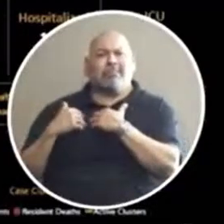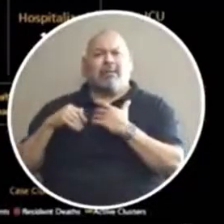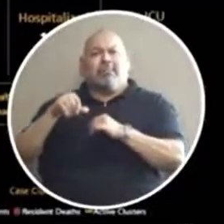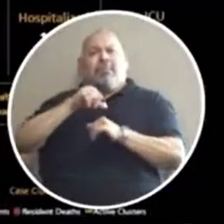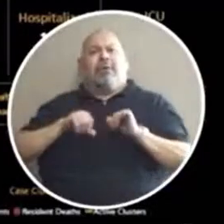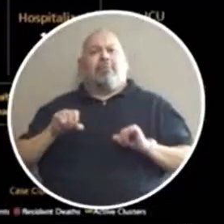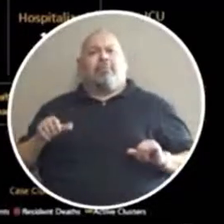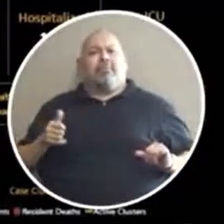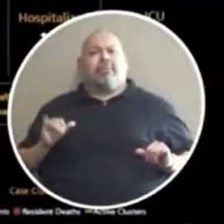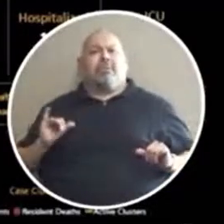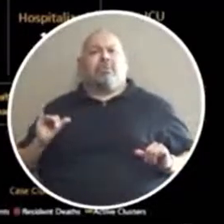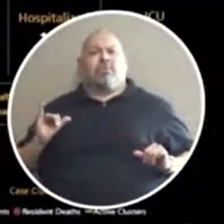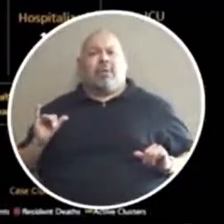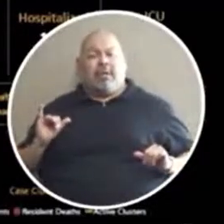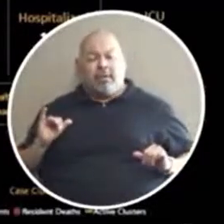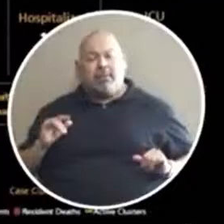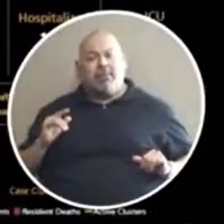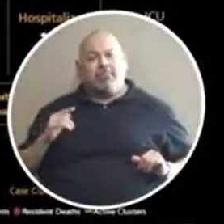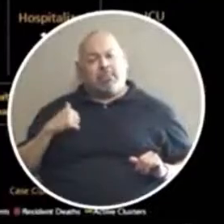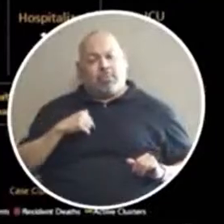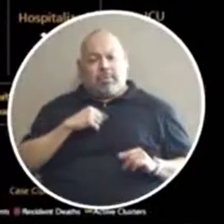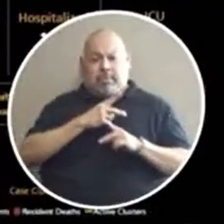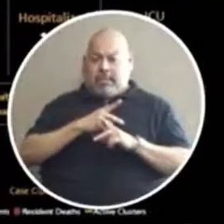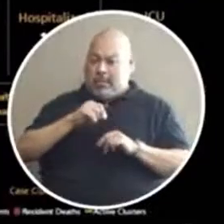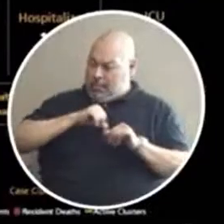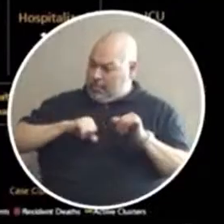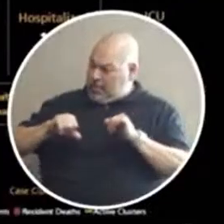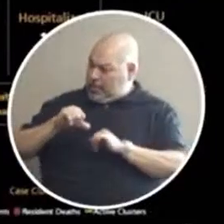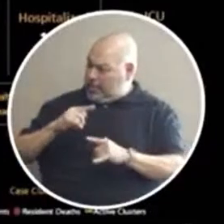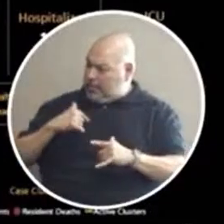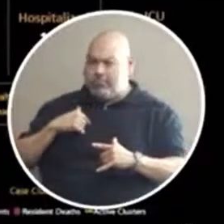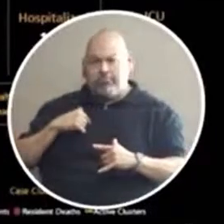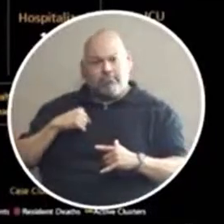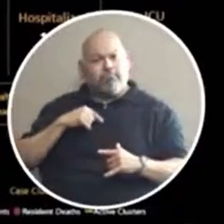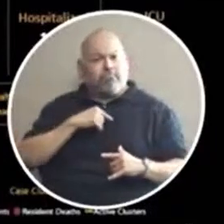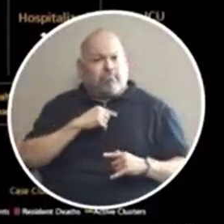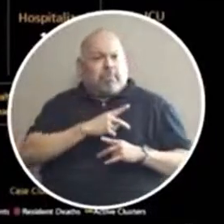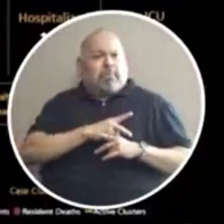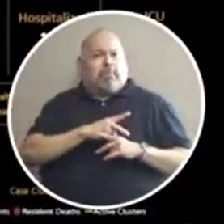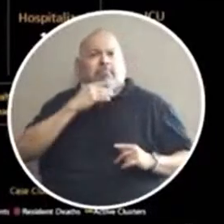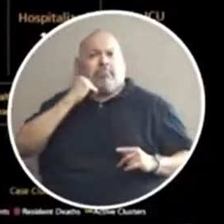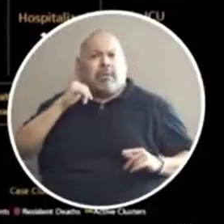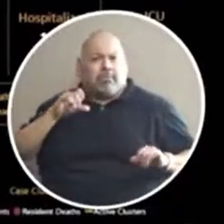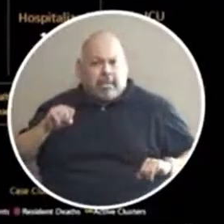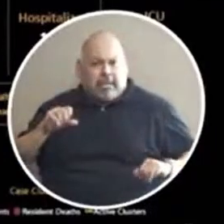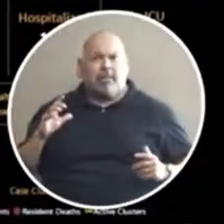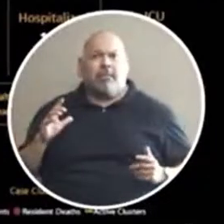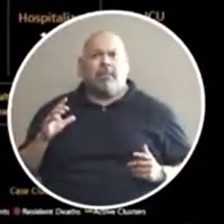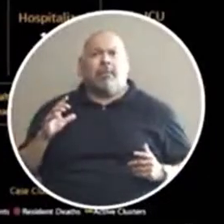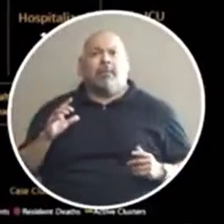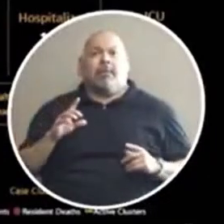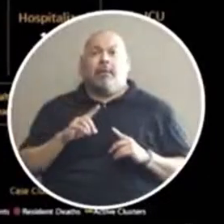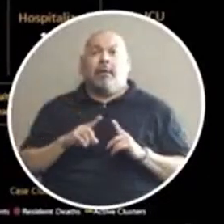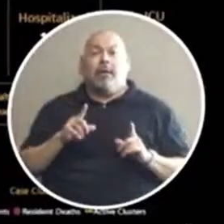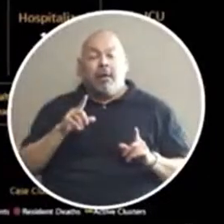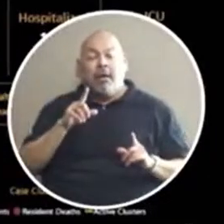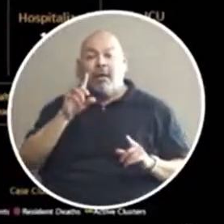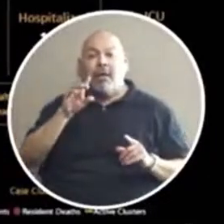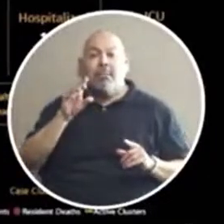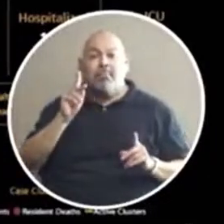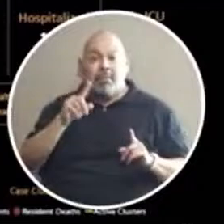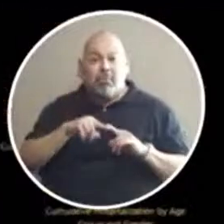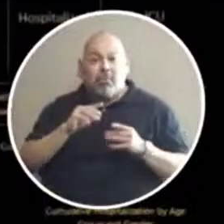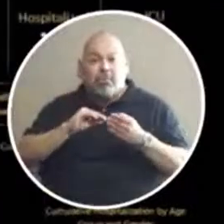for others. So if we take care of each other, we'll be able to do better. On the